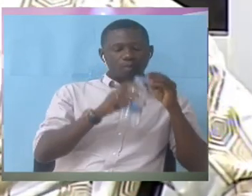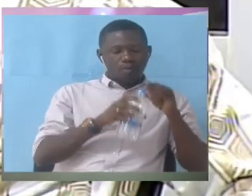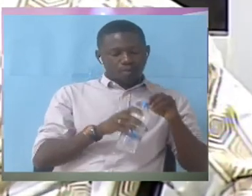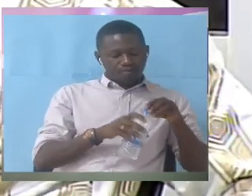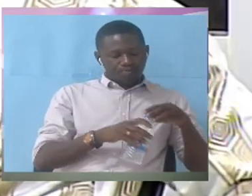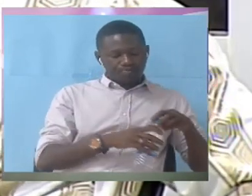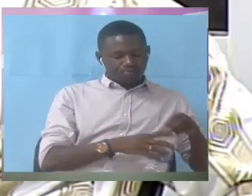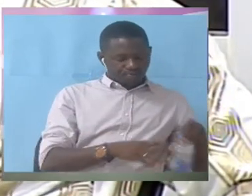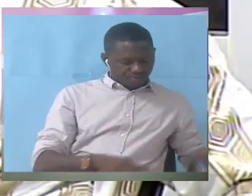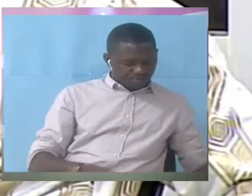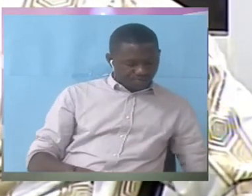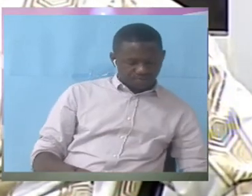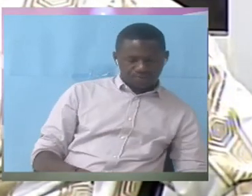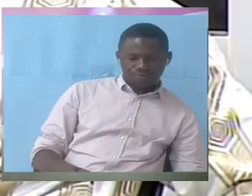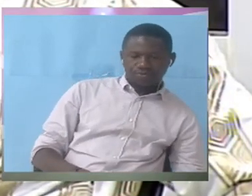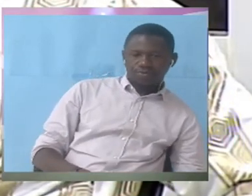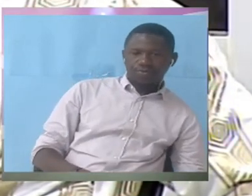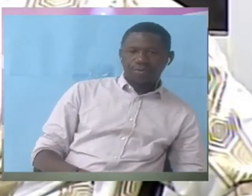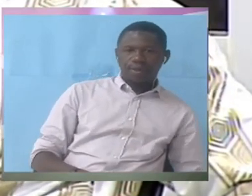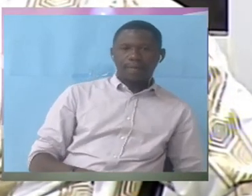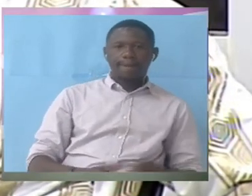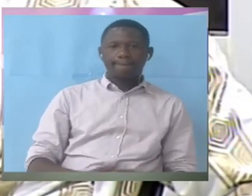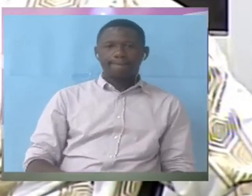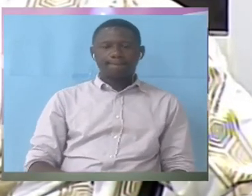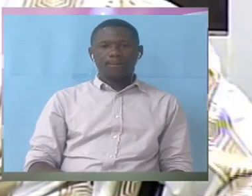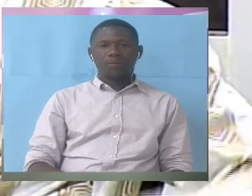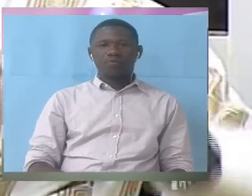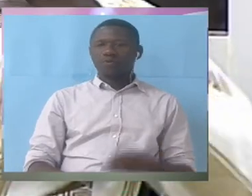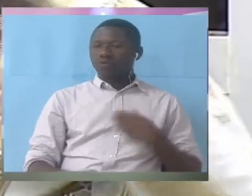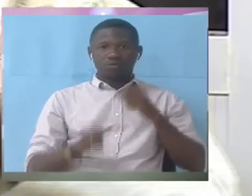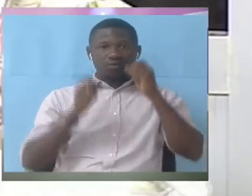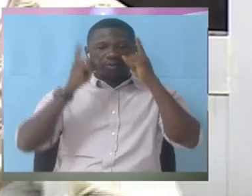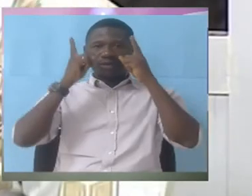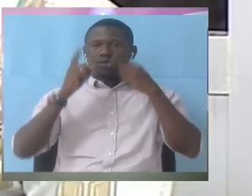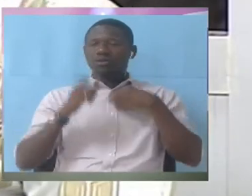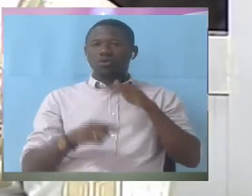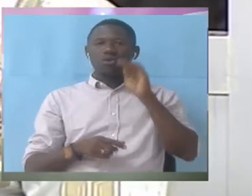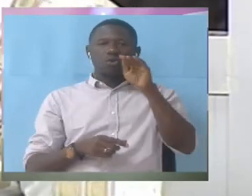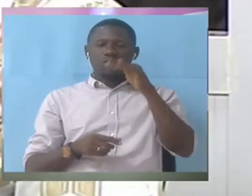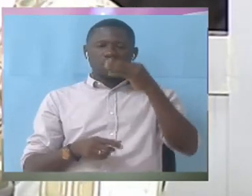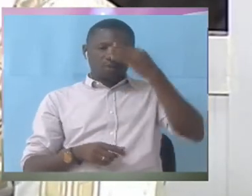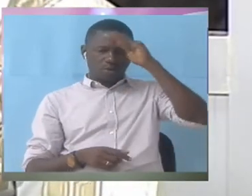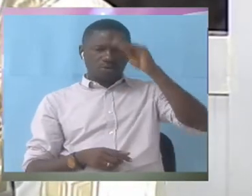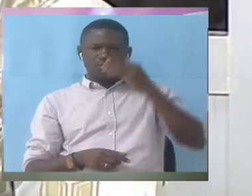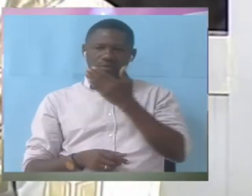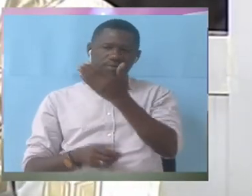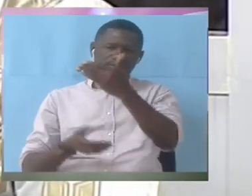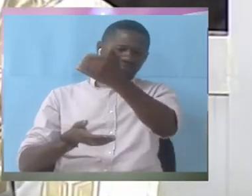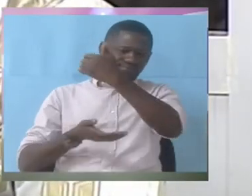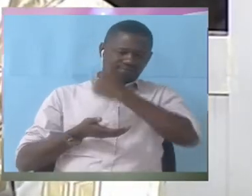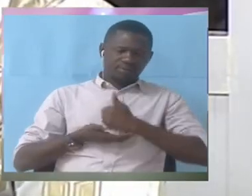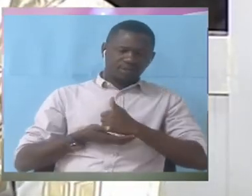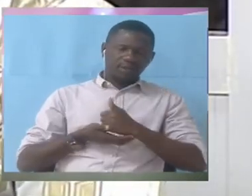was so excited he called his boys to bring his medicines.